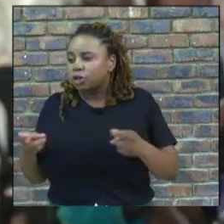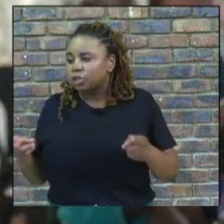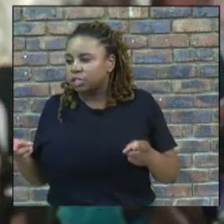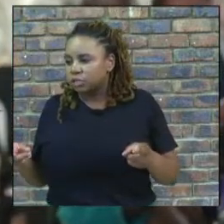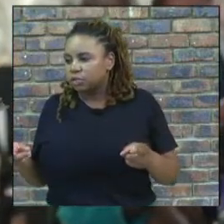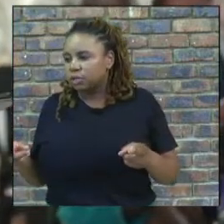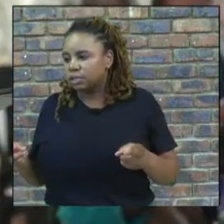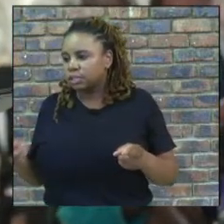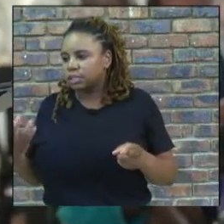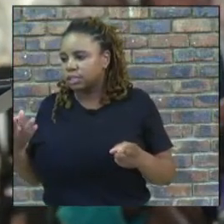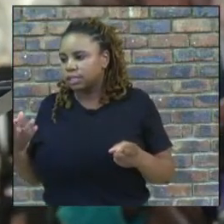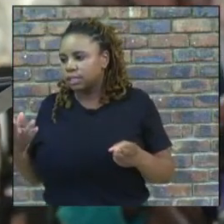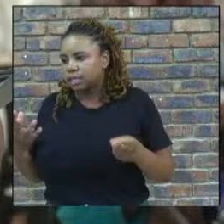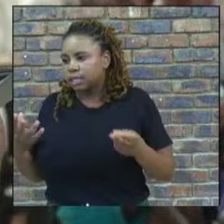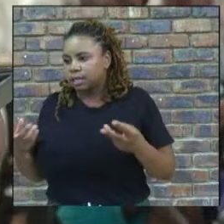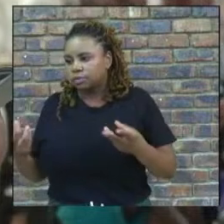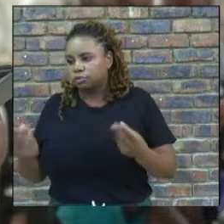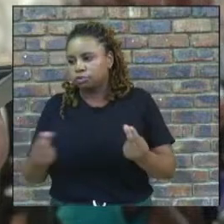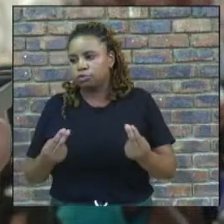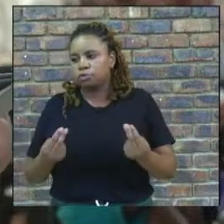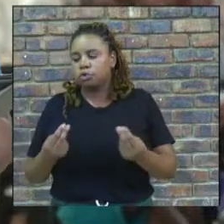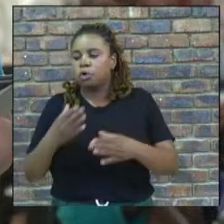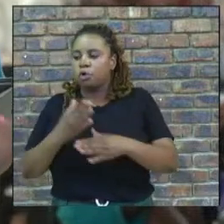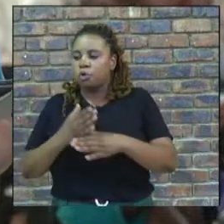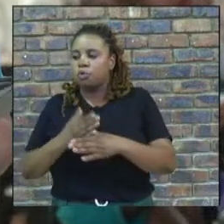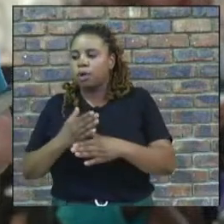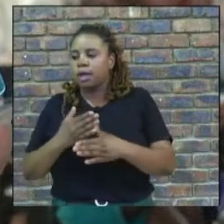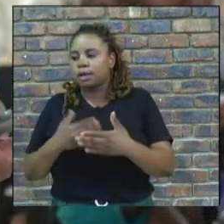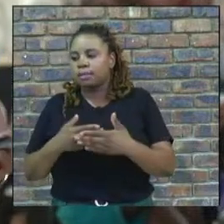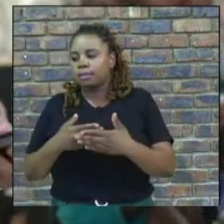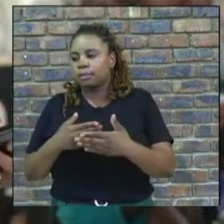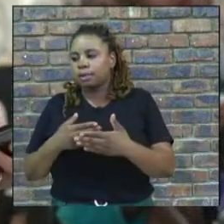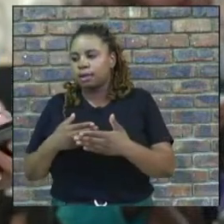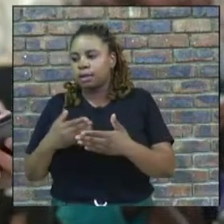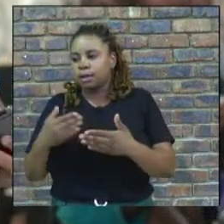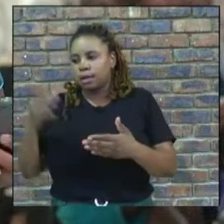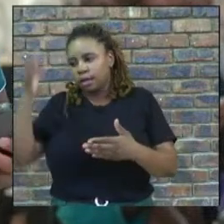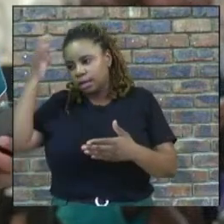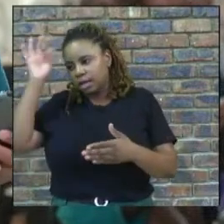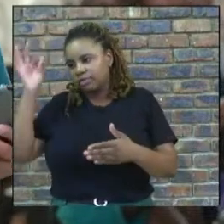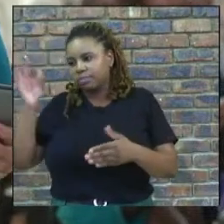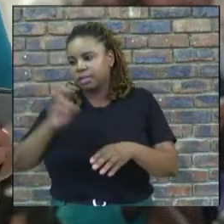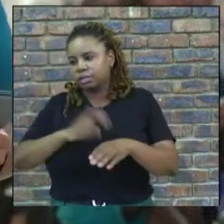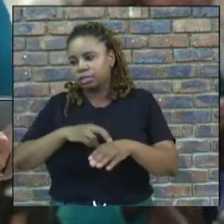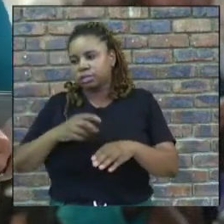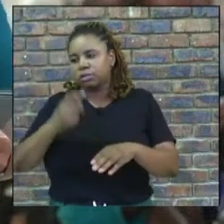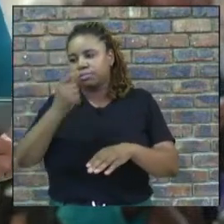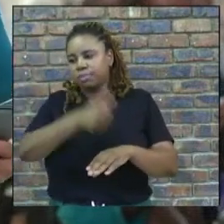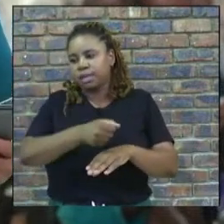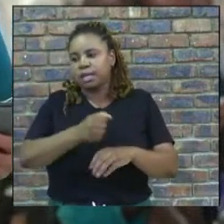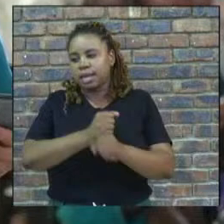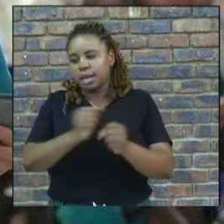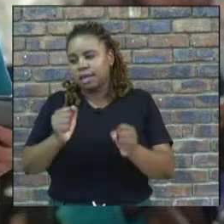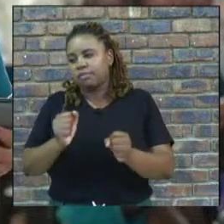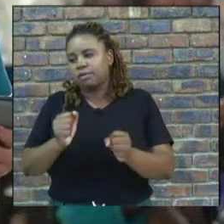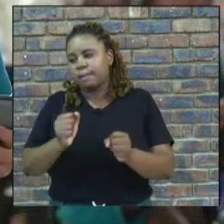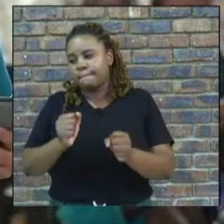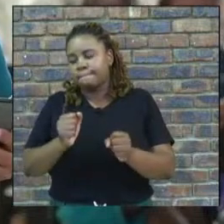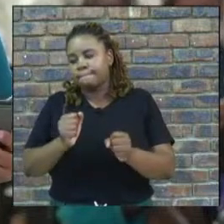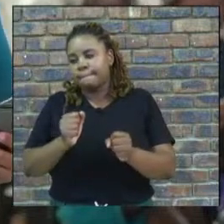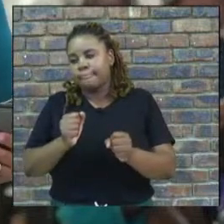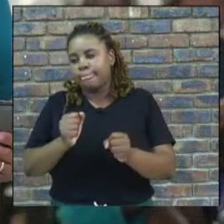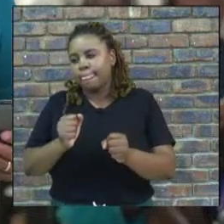basically we are bankrupting and we are closing smaller companies. I don't see the bill addressing those kind of issues as